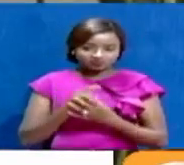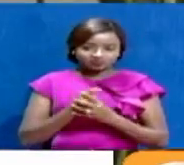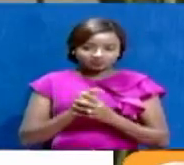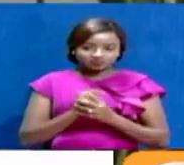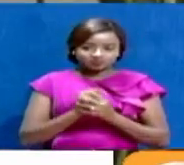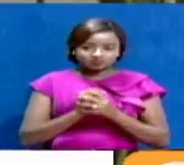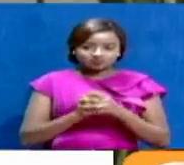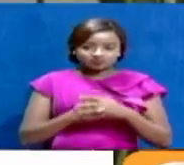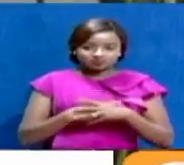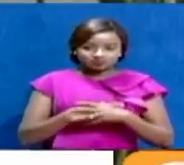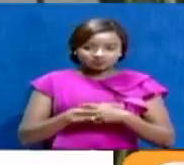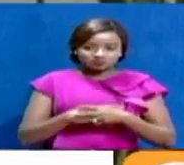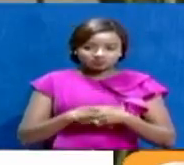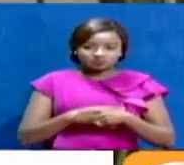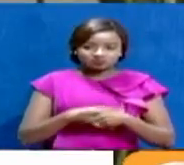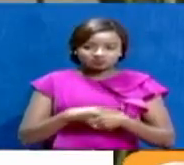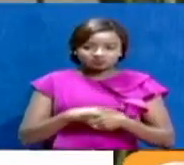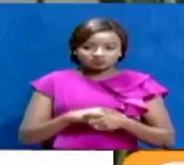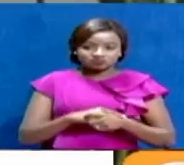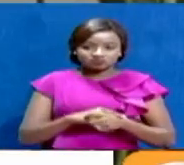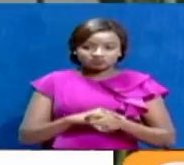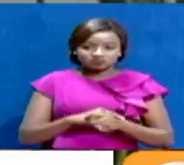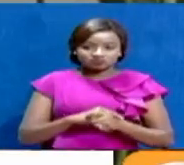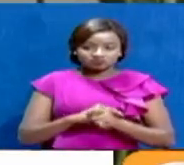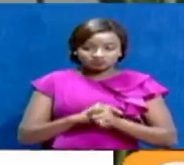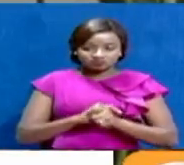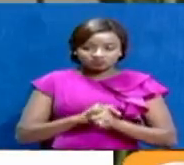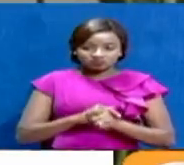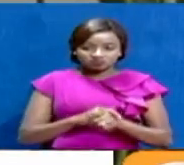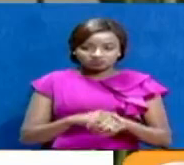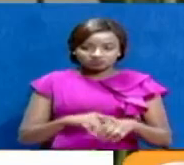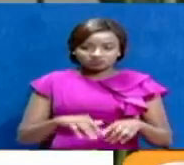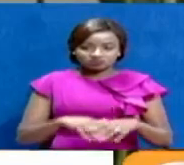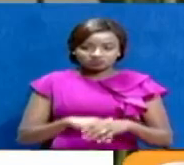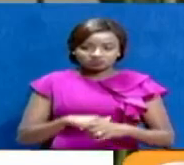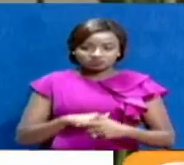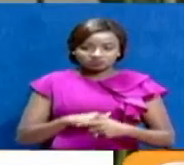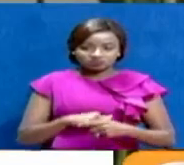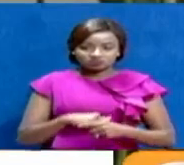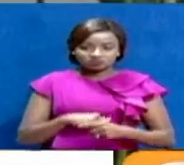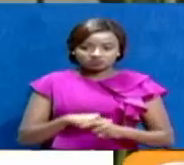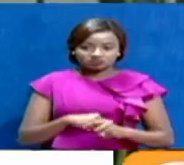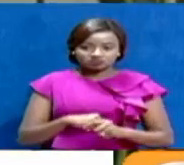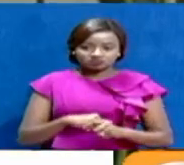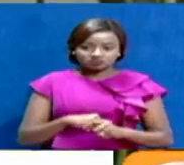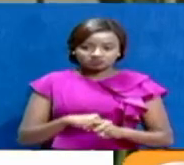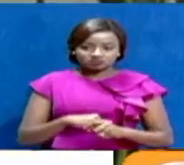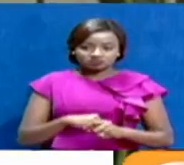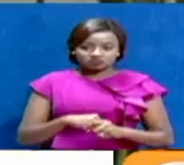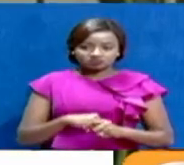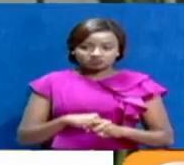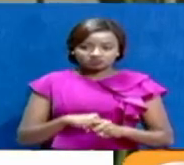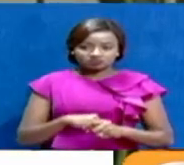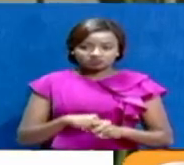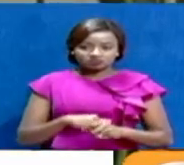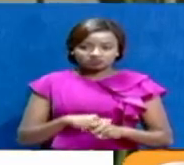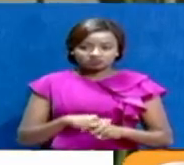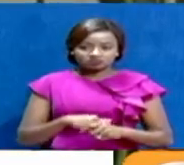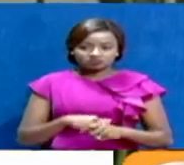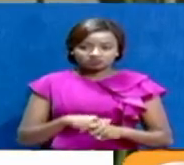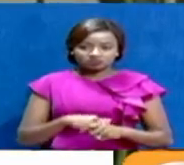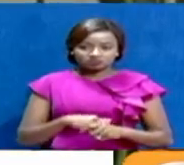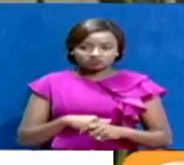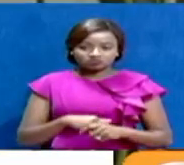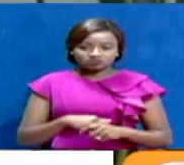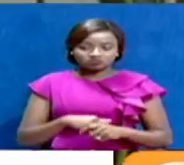get your second dose on time. It just may not be the time that we, informed you through your message, just because of what is happening globally when it comes to the